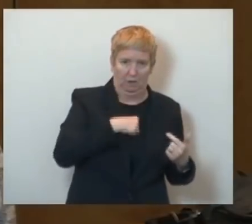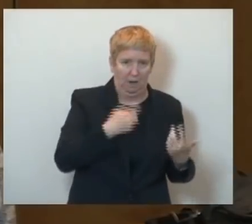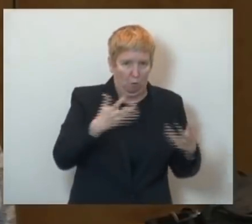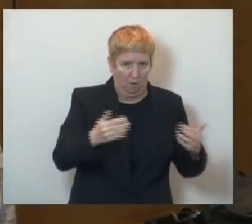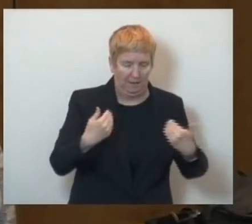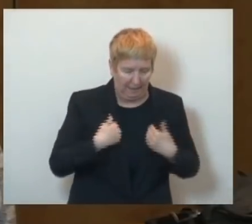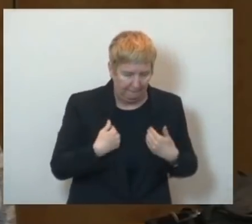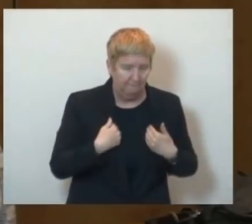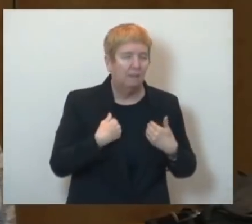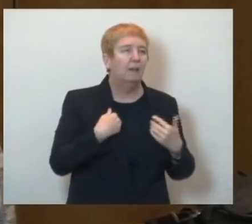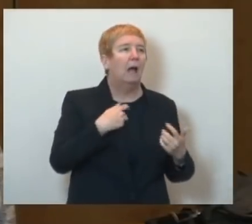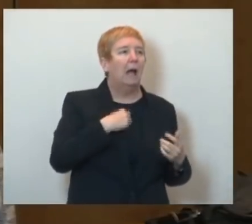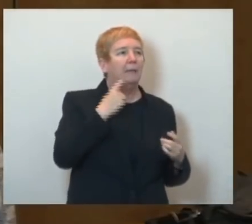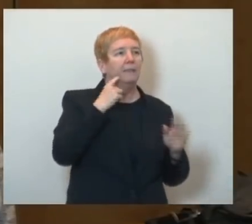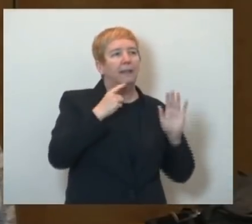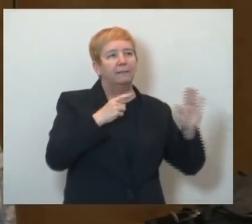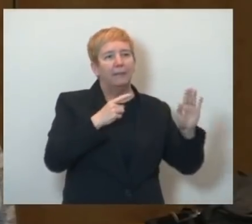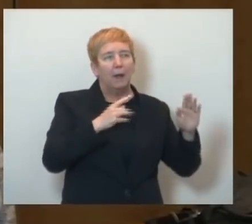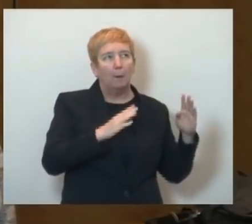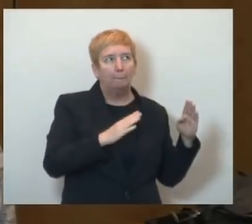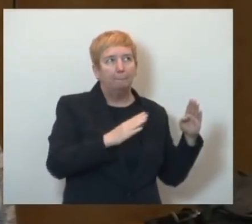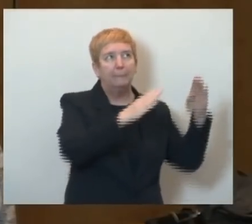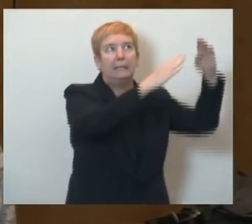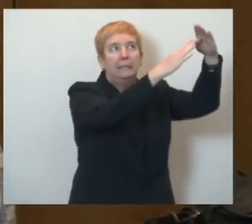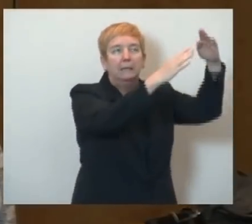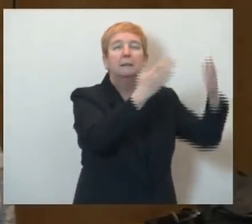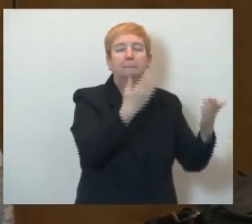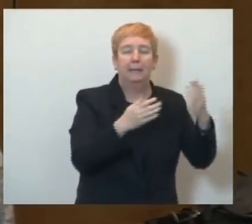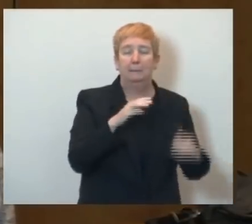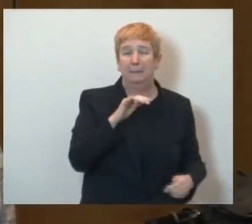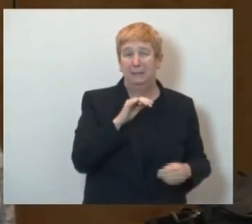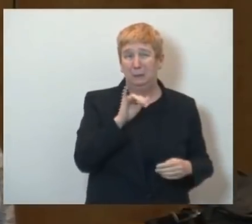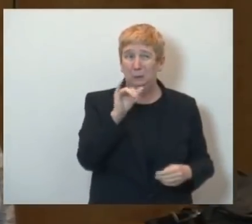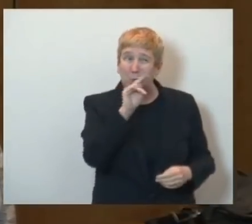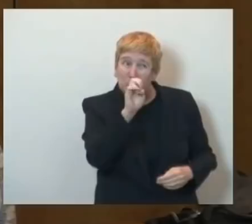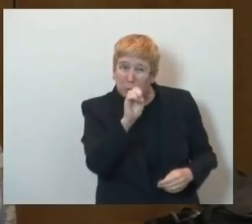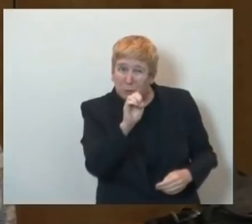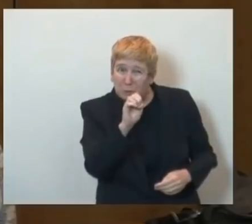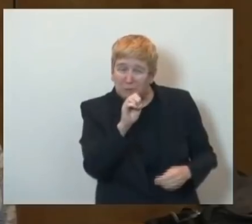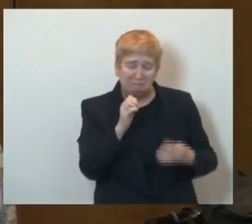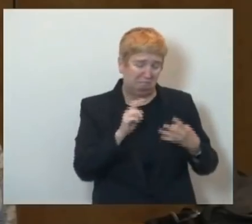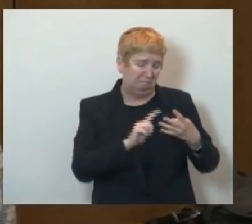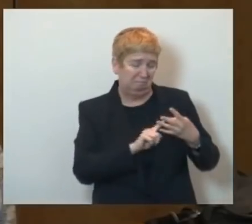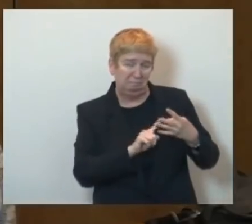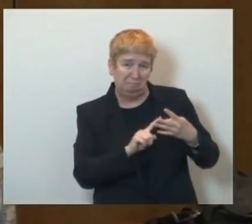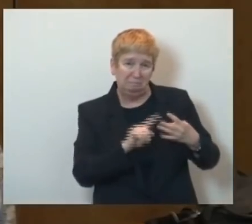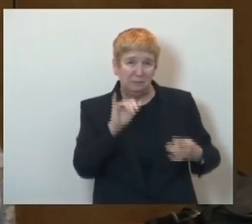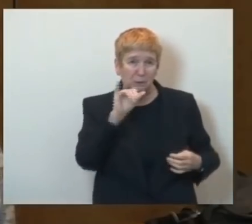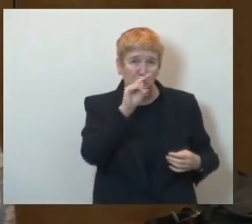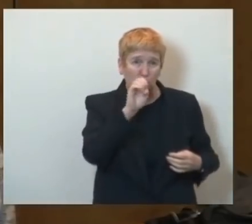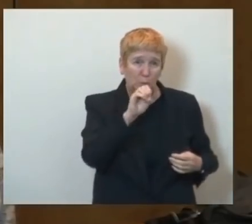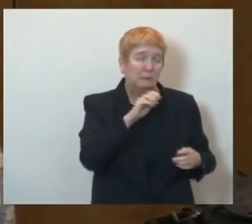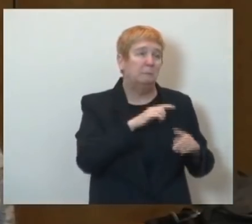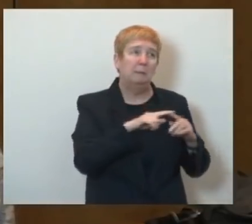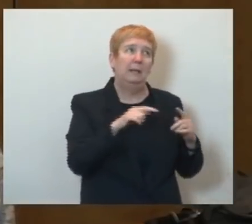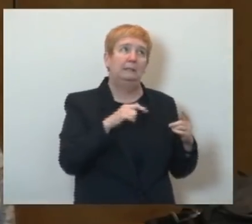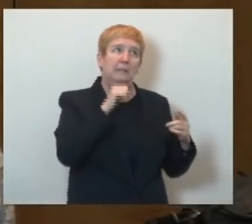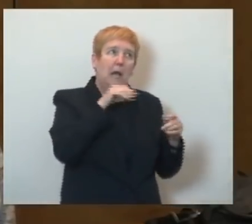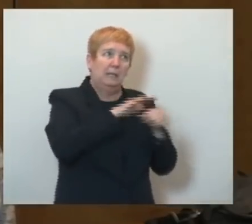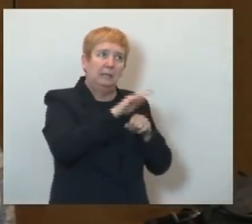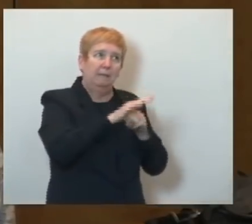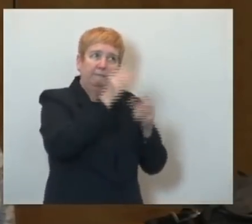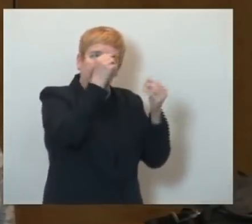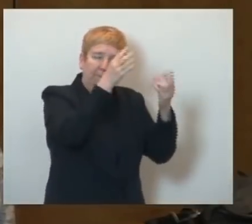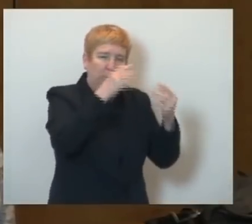that the peak may push all the way into June or even late June. So we don't have enough data.